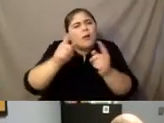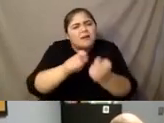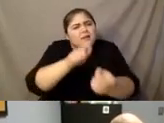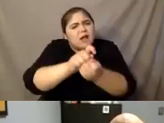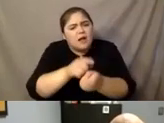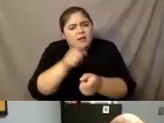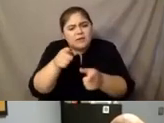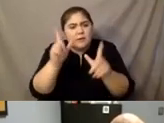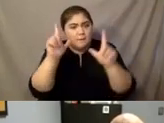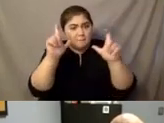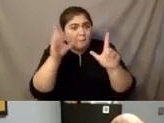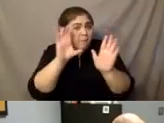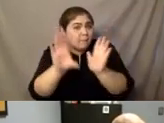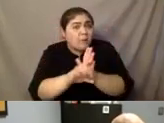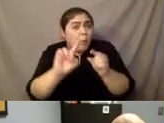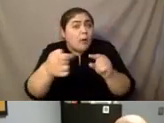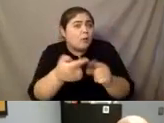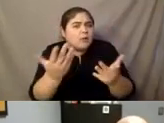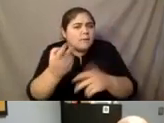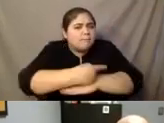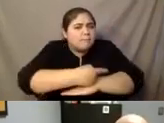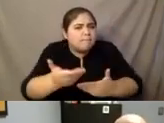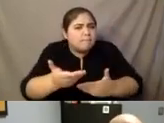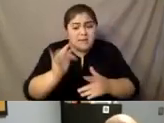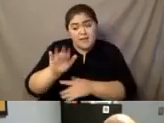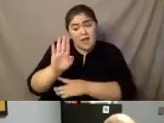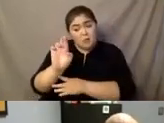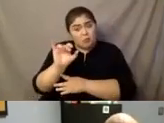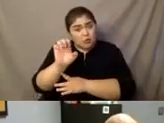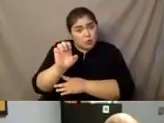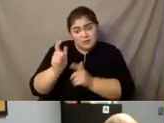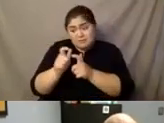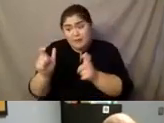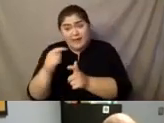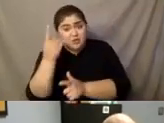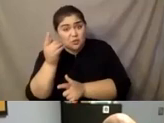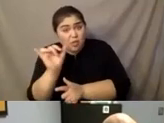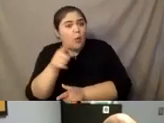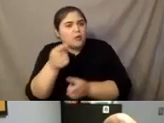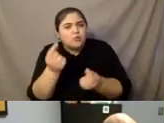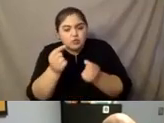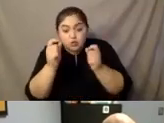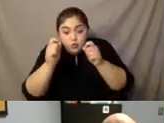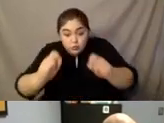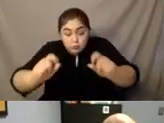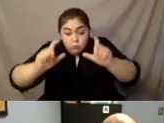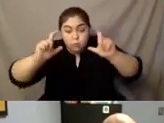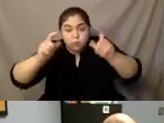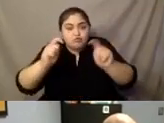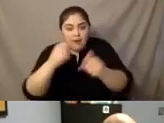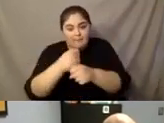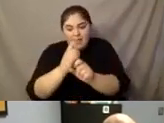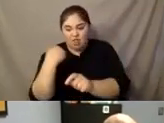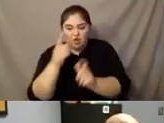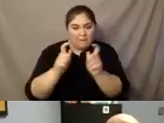take that photograph? Well, is that bruise as big as it looks, or did you just zoom in on it to try to make it look big? There's